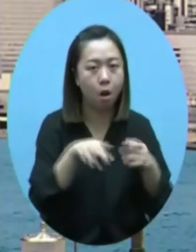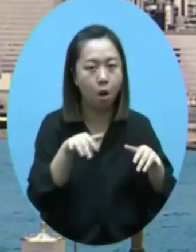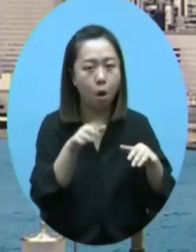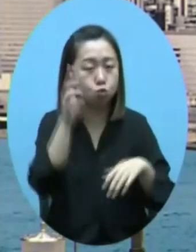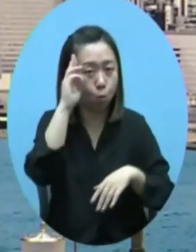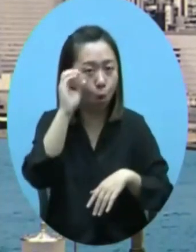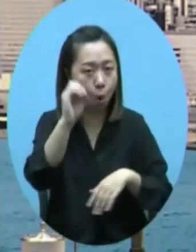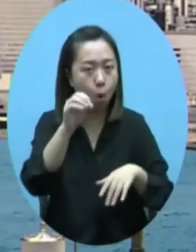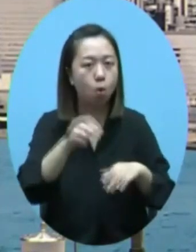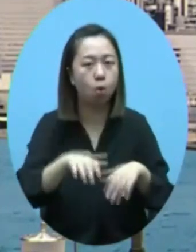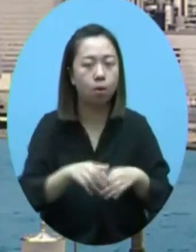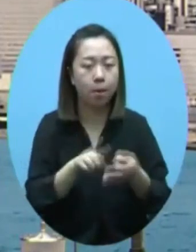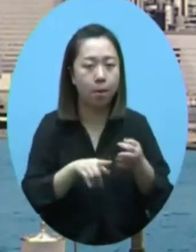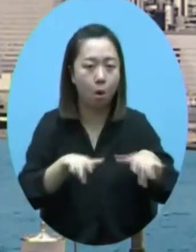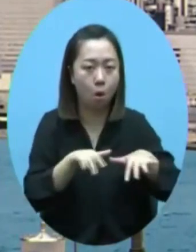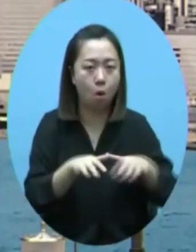lives in Zhengguan-o.